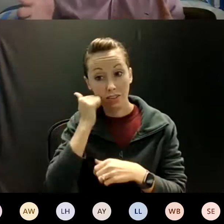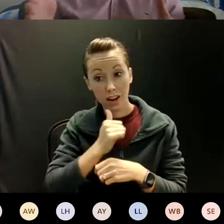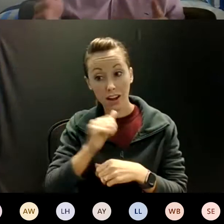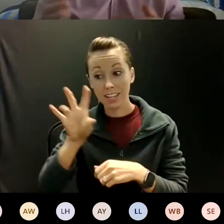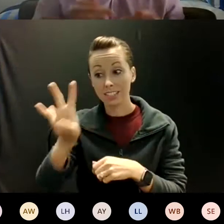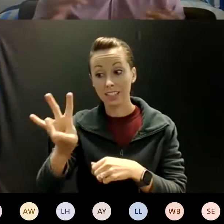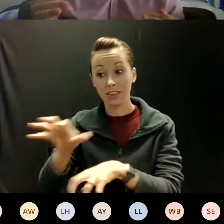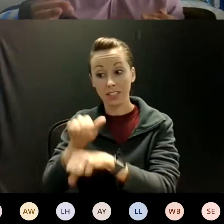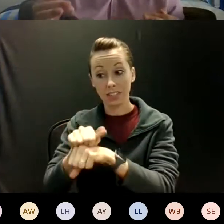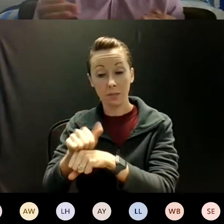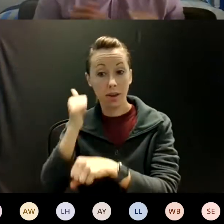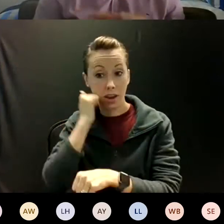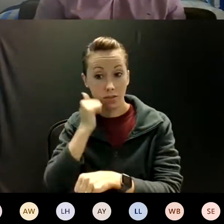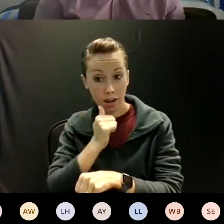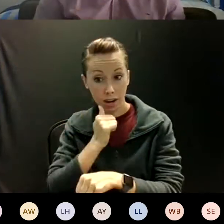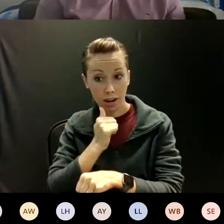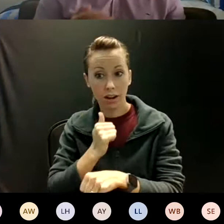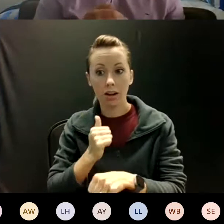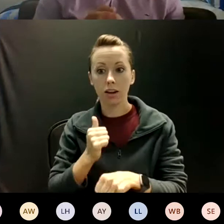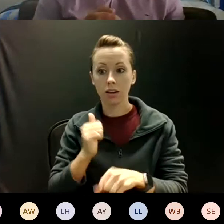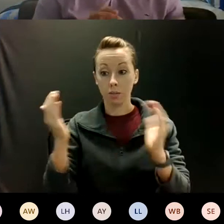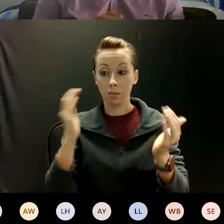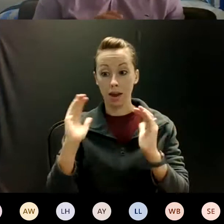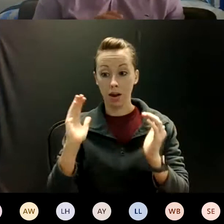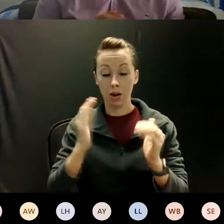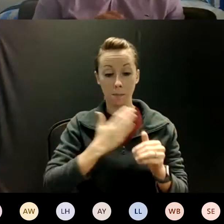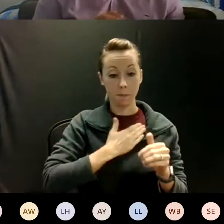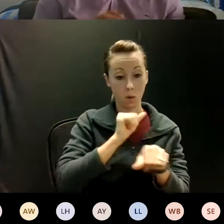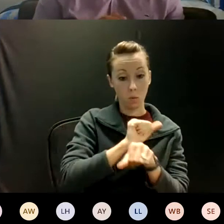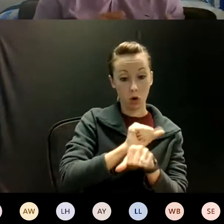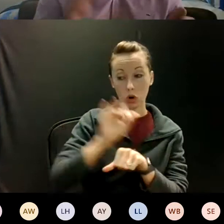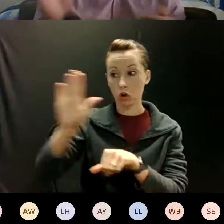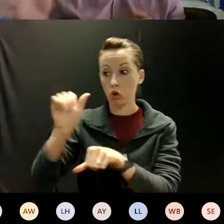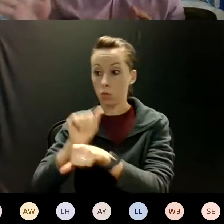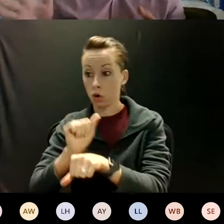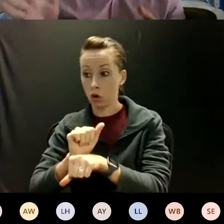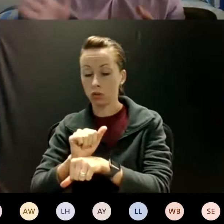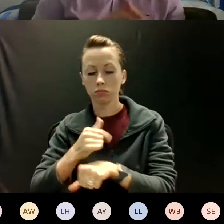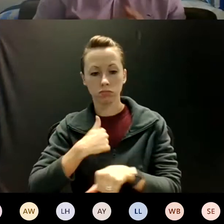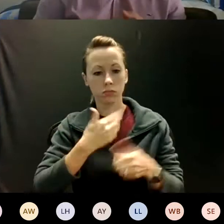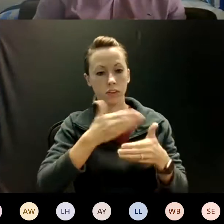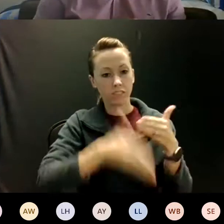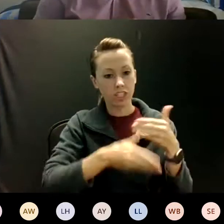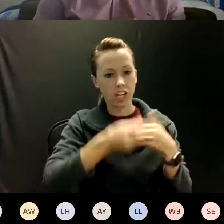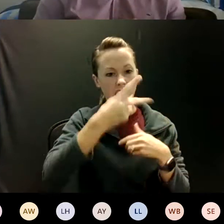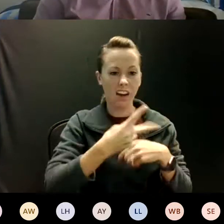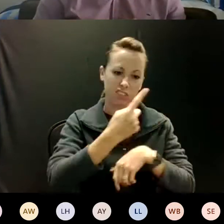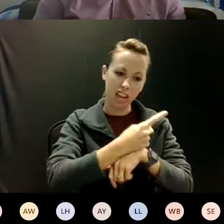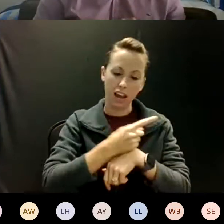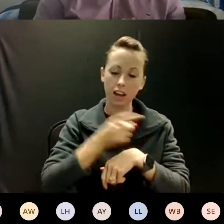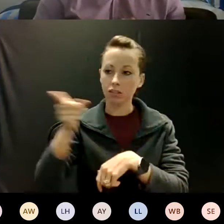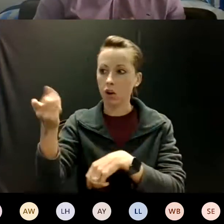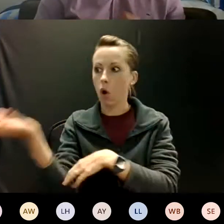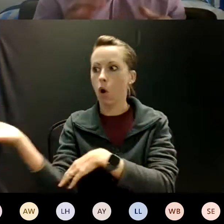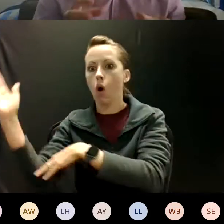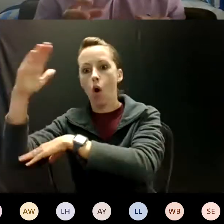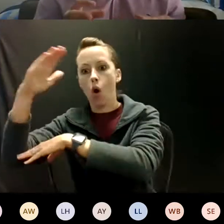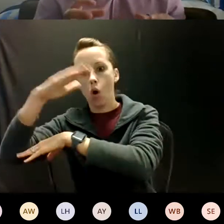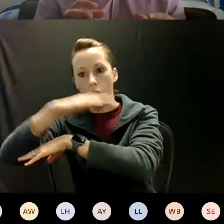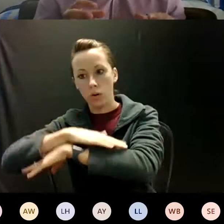in the workload was totally different. It was taking me like half a day to get my stuff done, full day for her. And so I think just kind